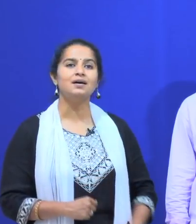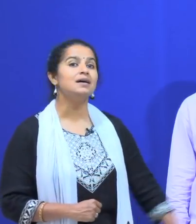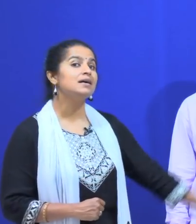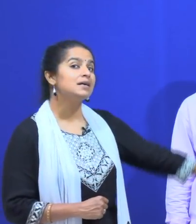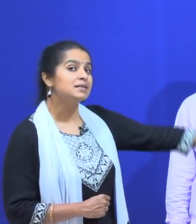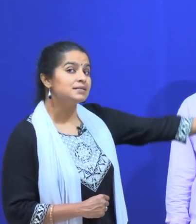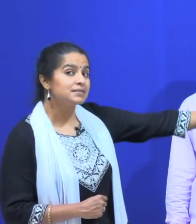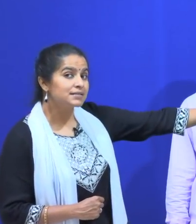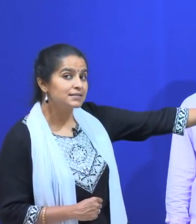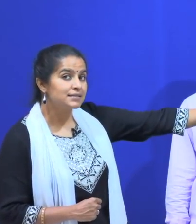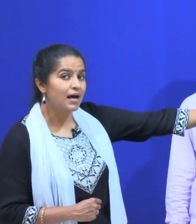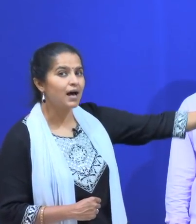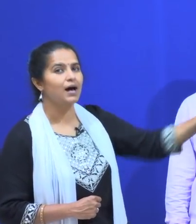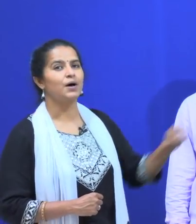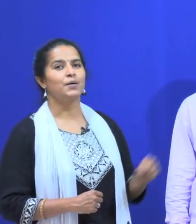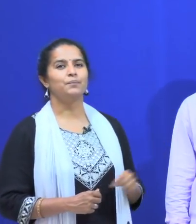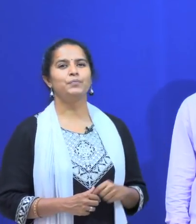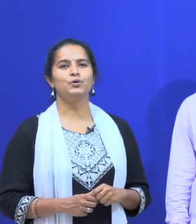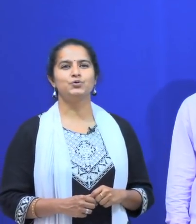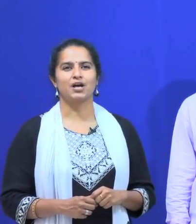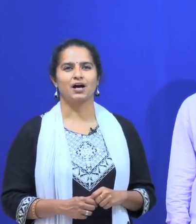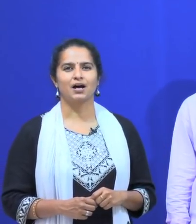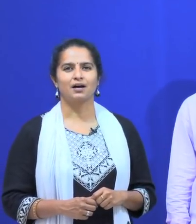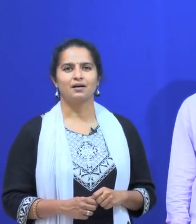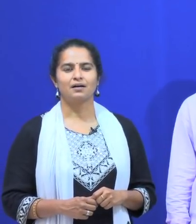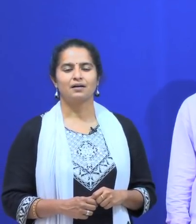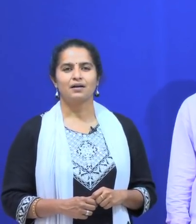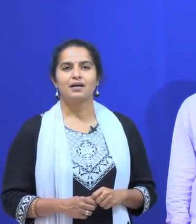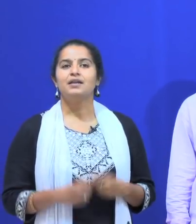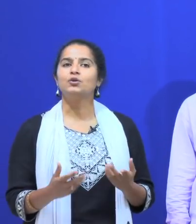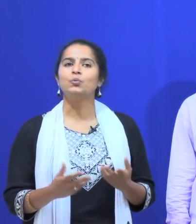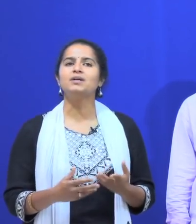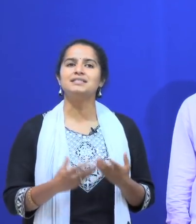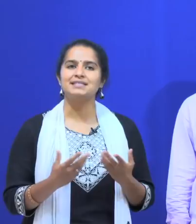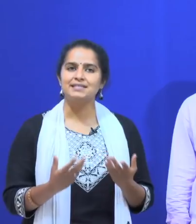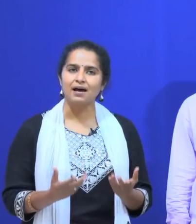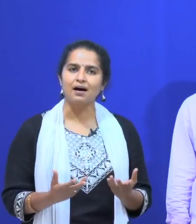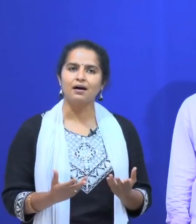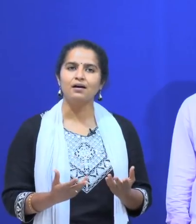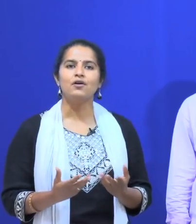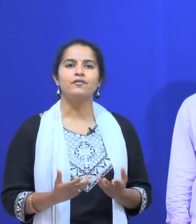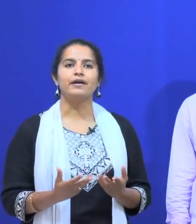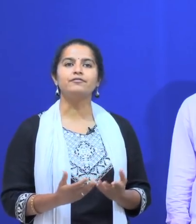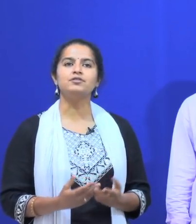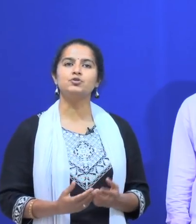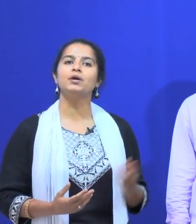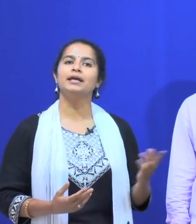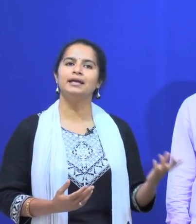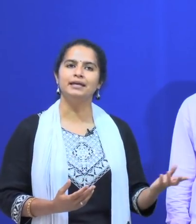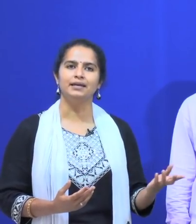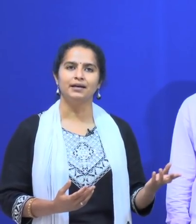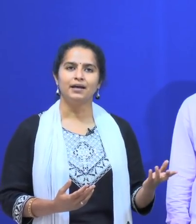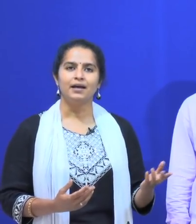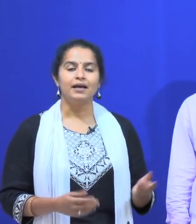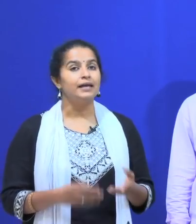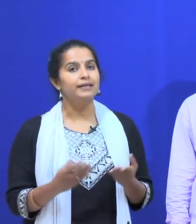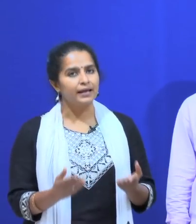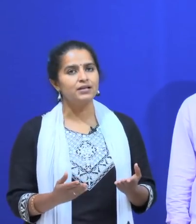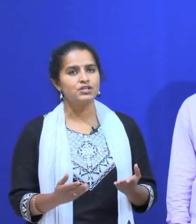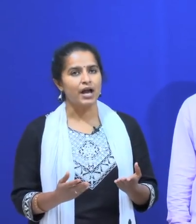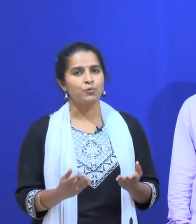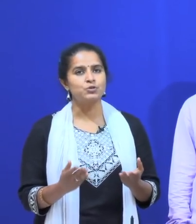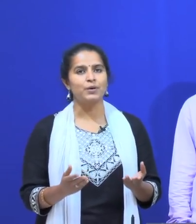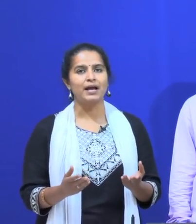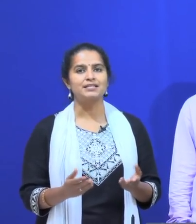Piyushaha. Saha Piyushaha. Now the word Saha refers to he. In